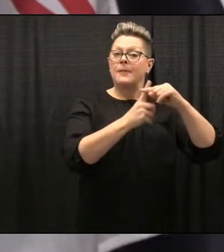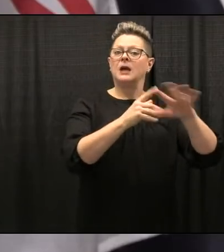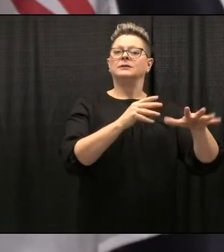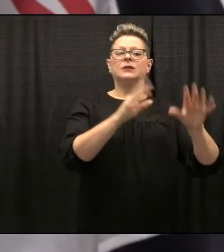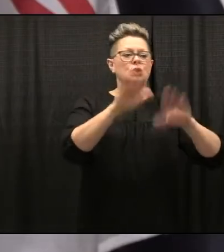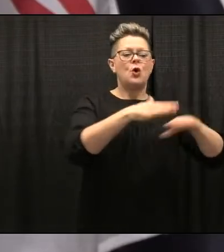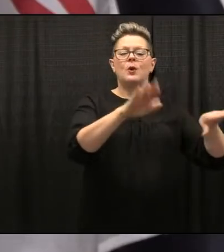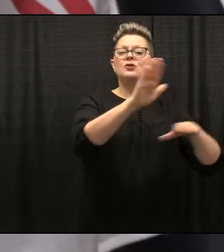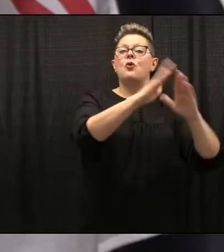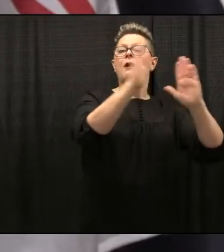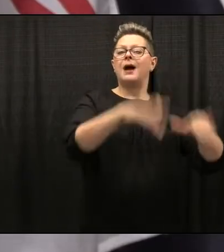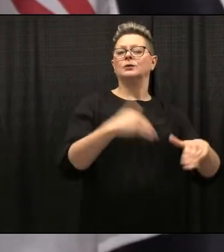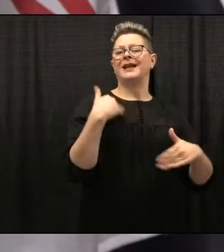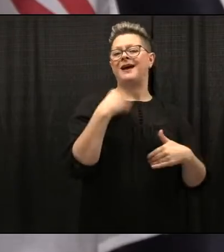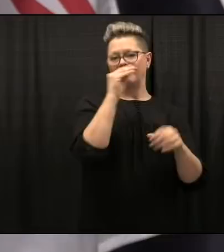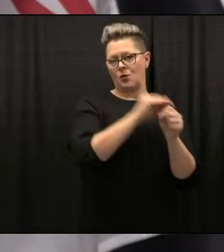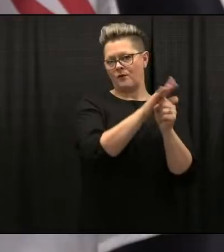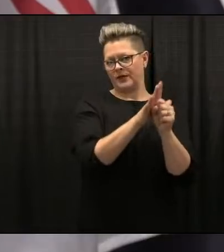as well as